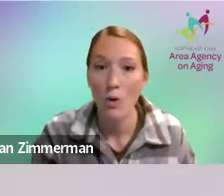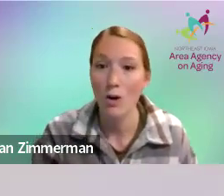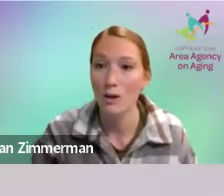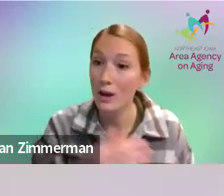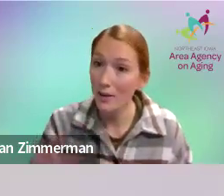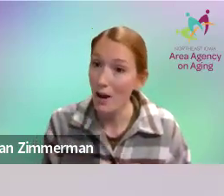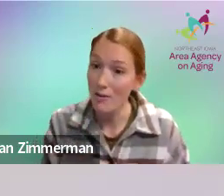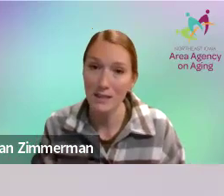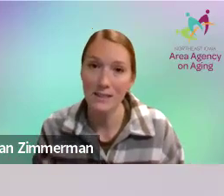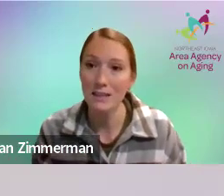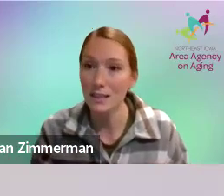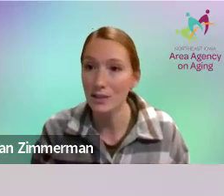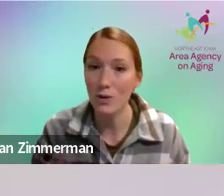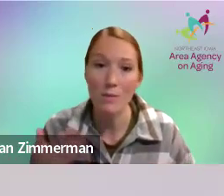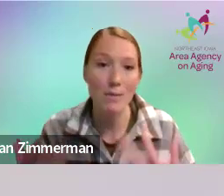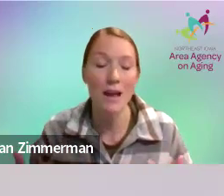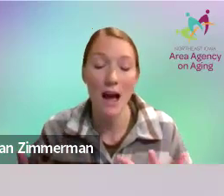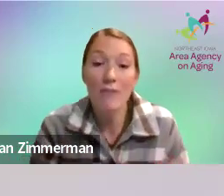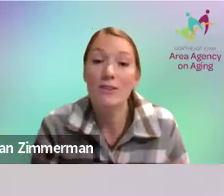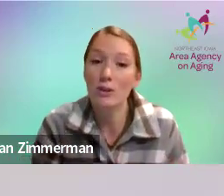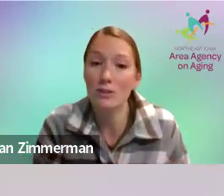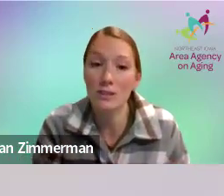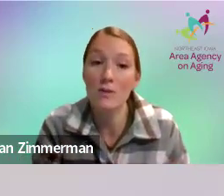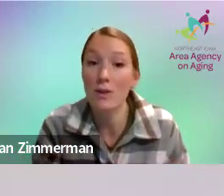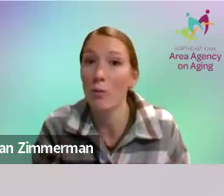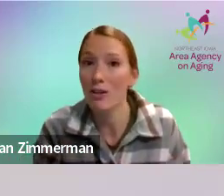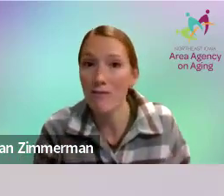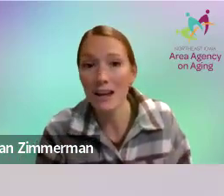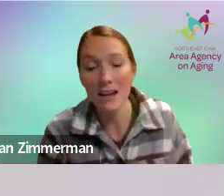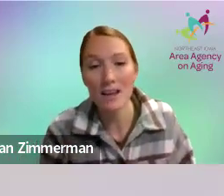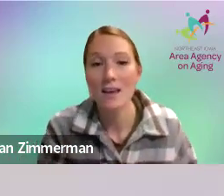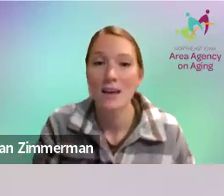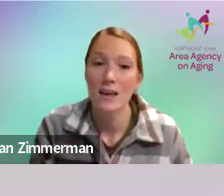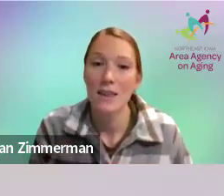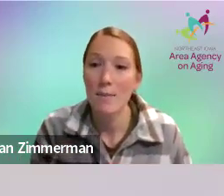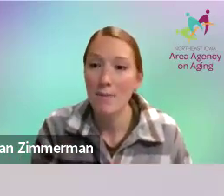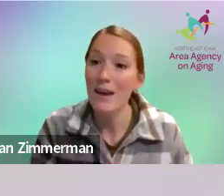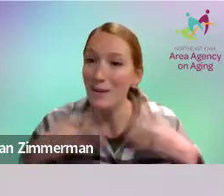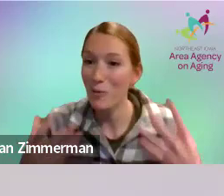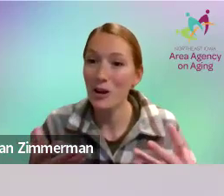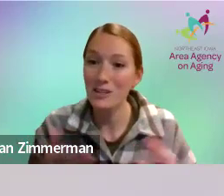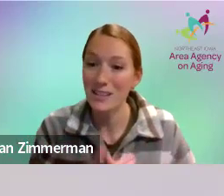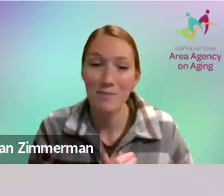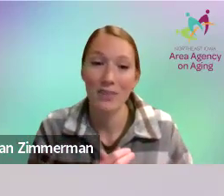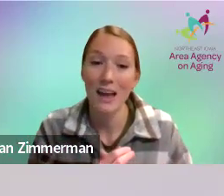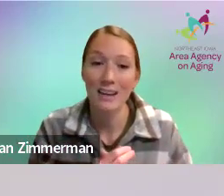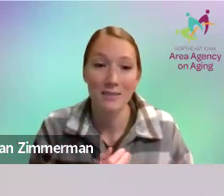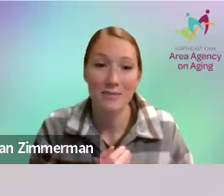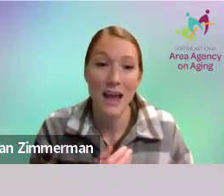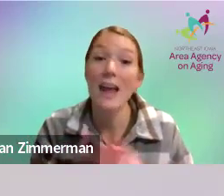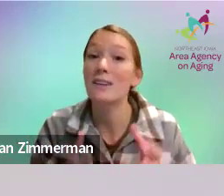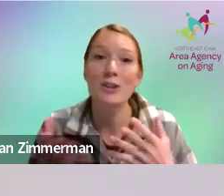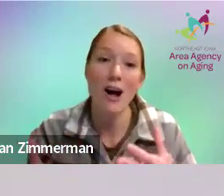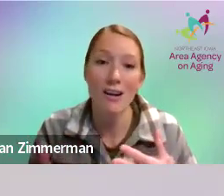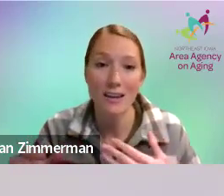conversation or trail off mid-sentence, or maybe have difficulty with word finding. They may make up words